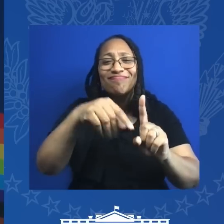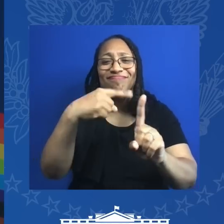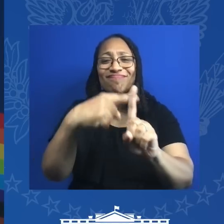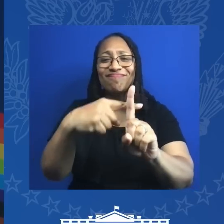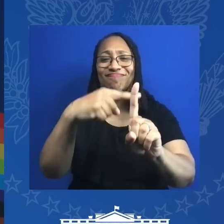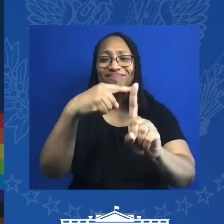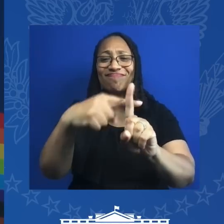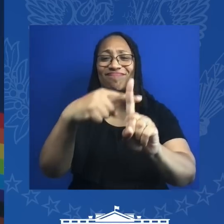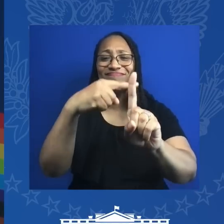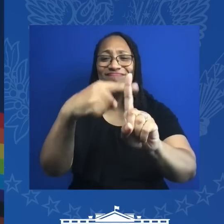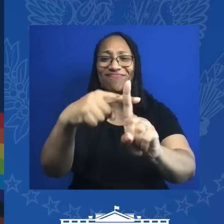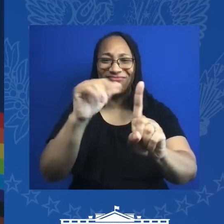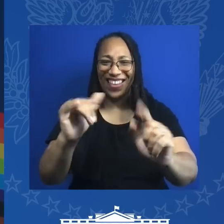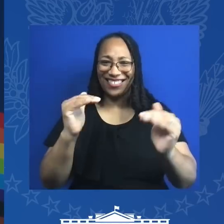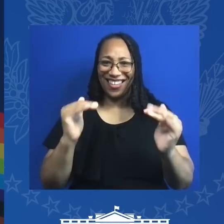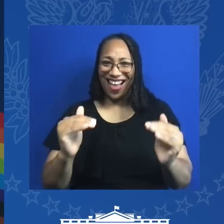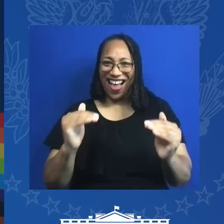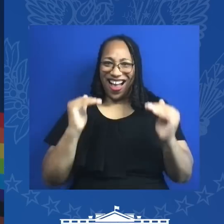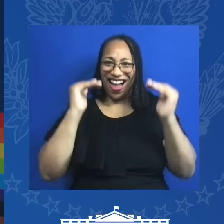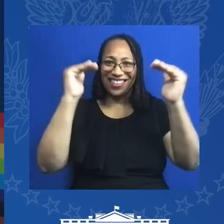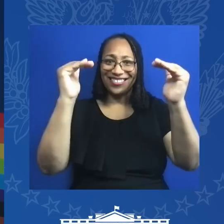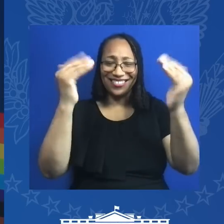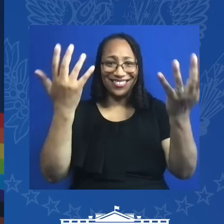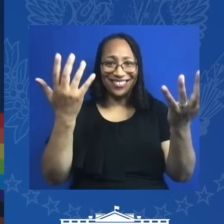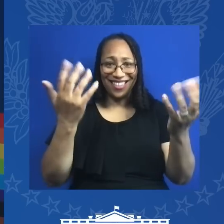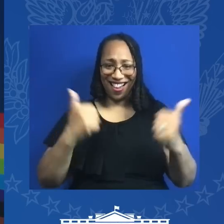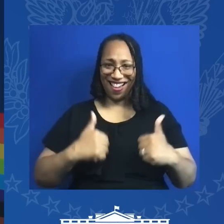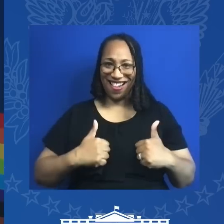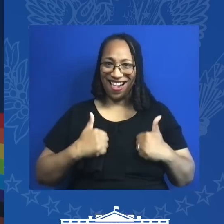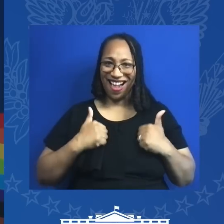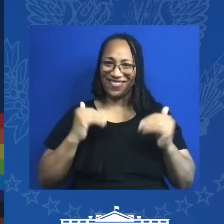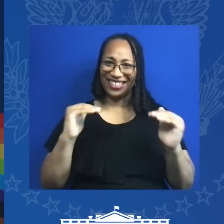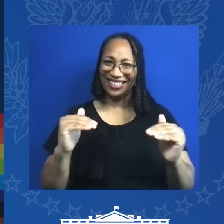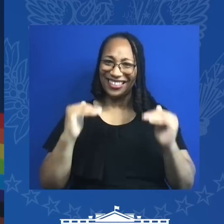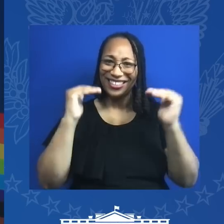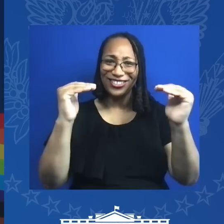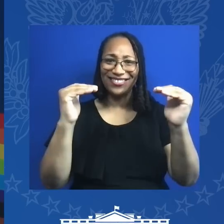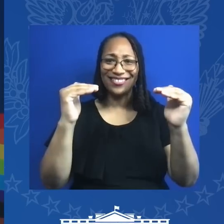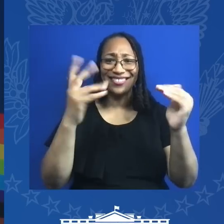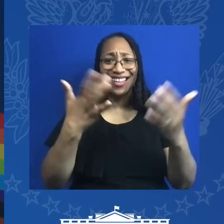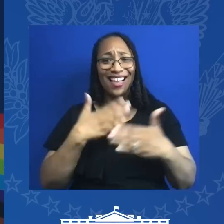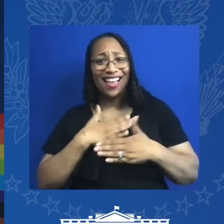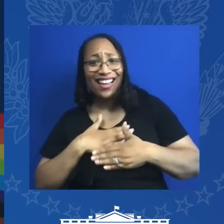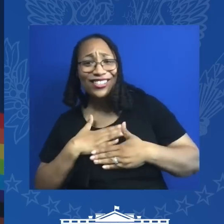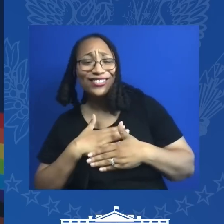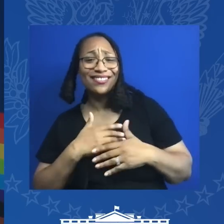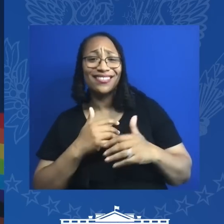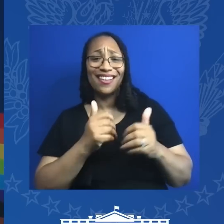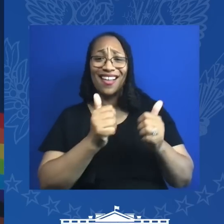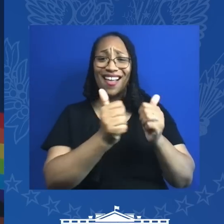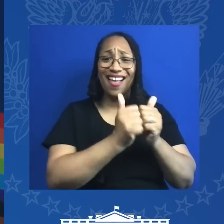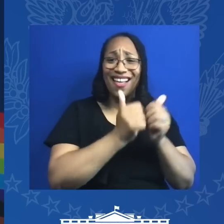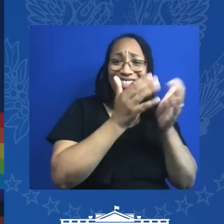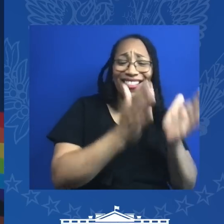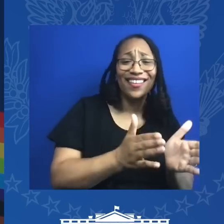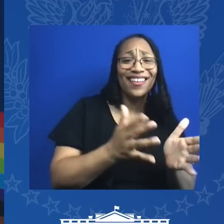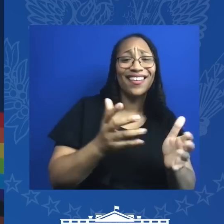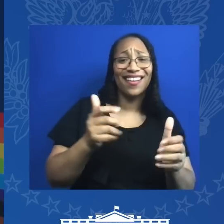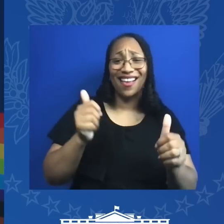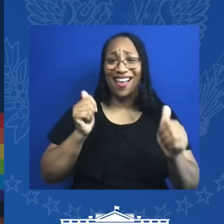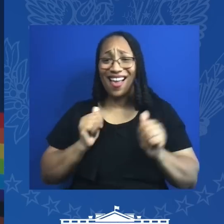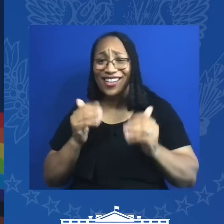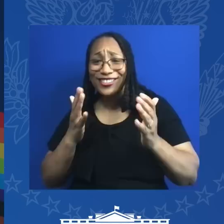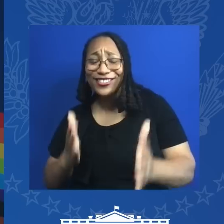entertainers, entrepreneurs, athletes, actors, artists, scientists, scholars,